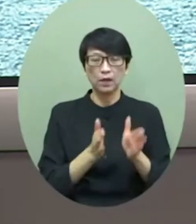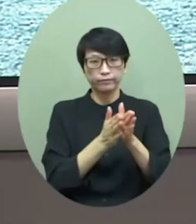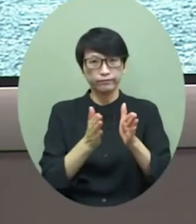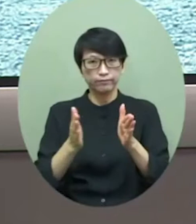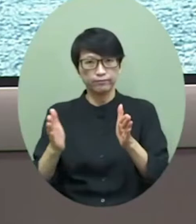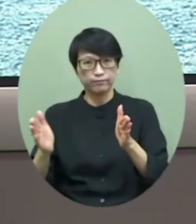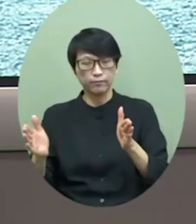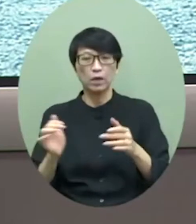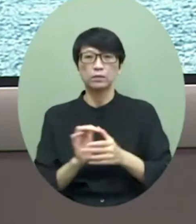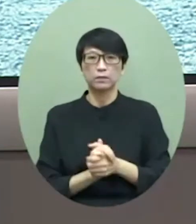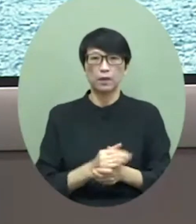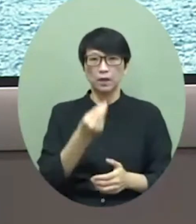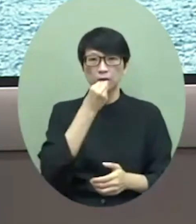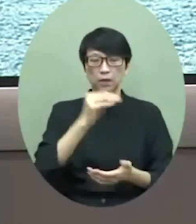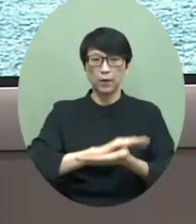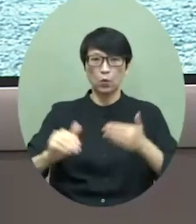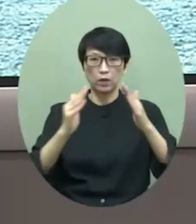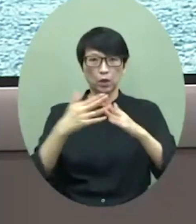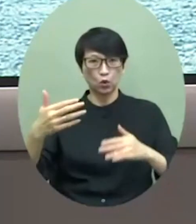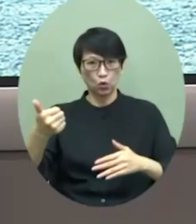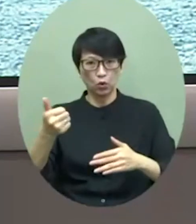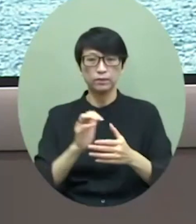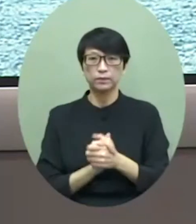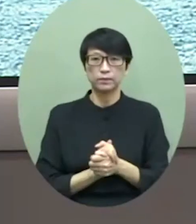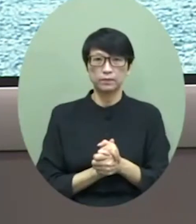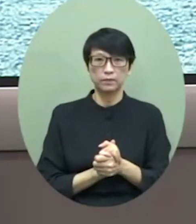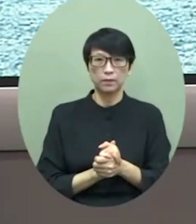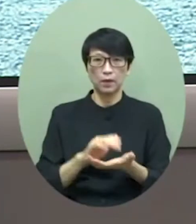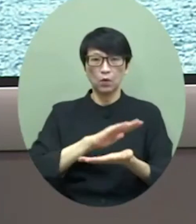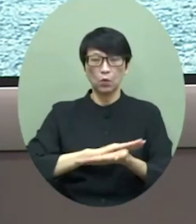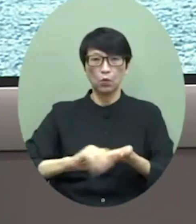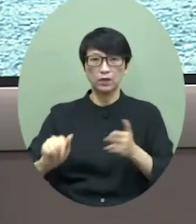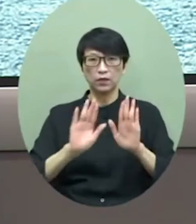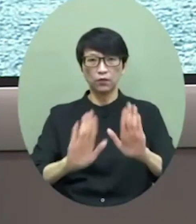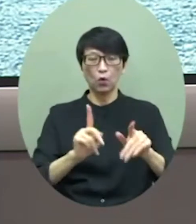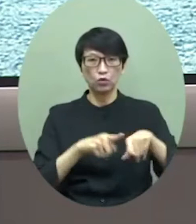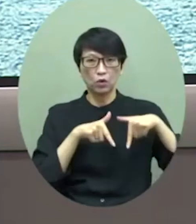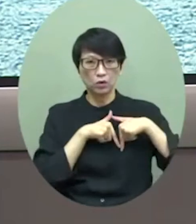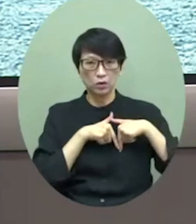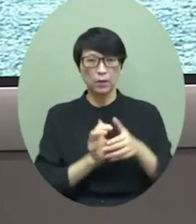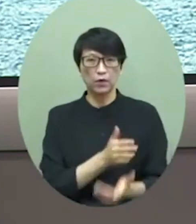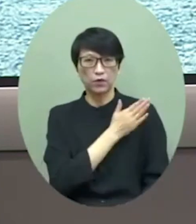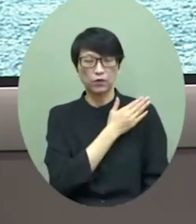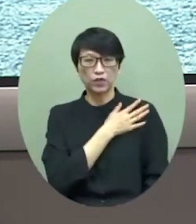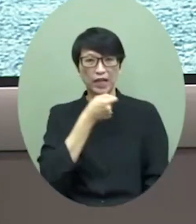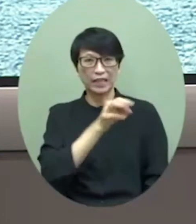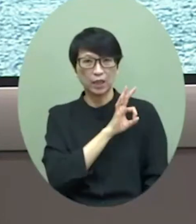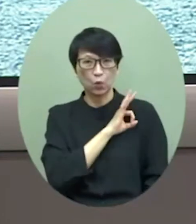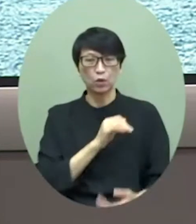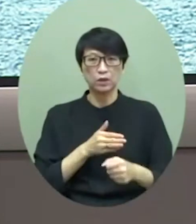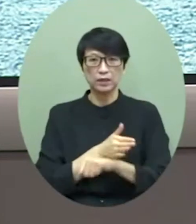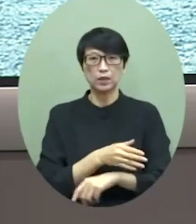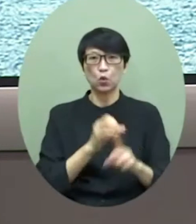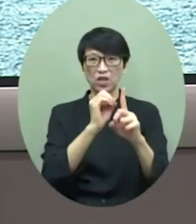press conference that I chaired on our effort to fight the epidemic. And of course, in the interim, the Secretary